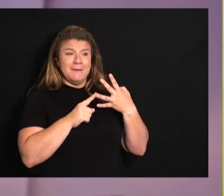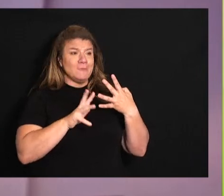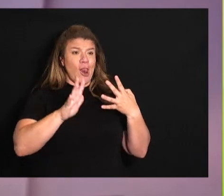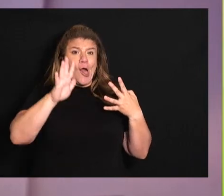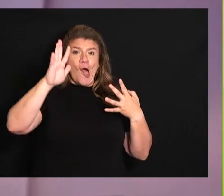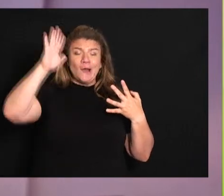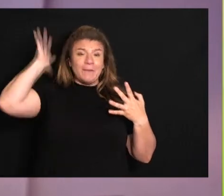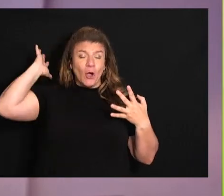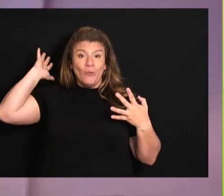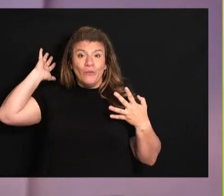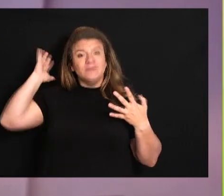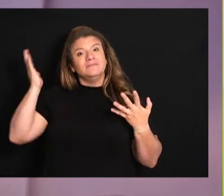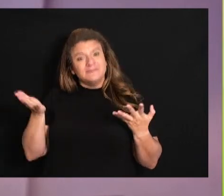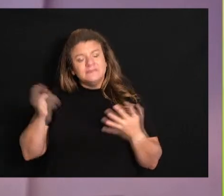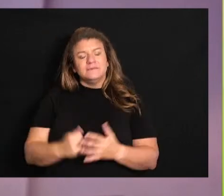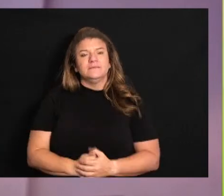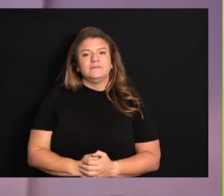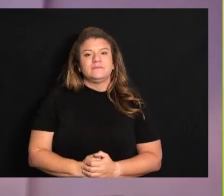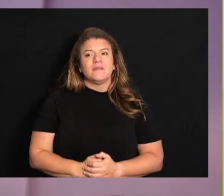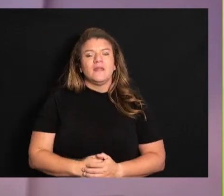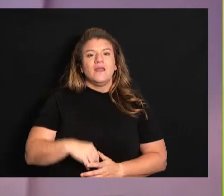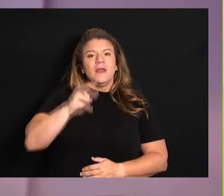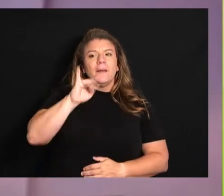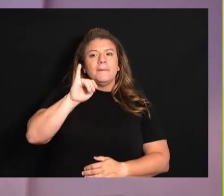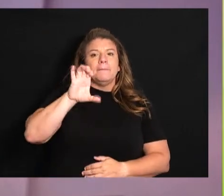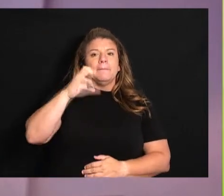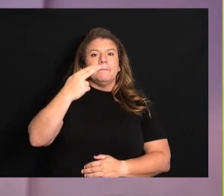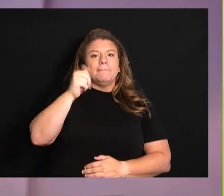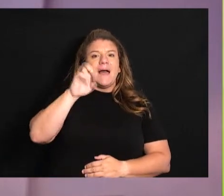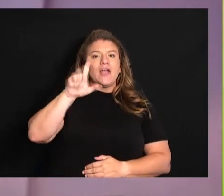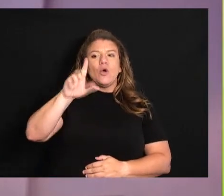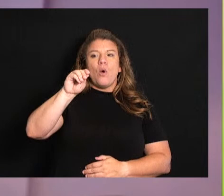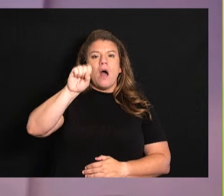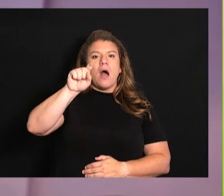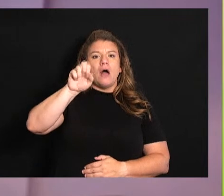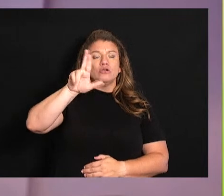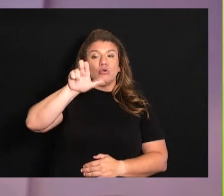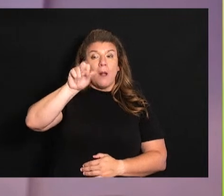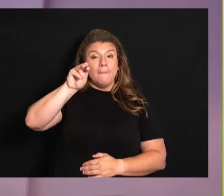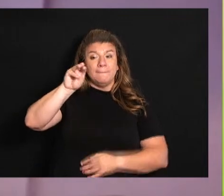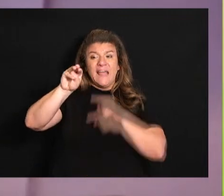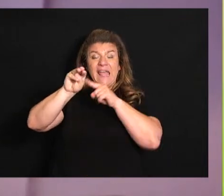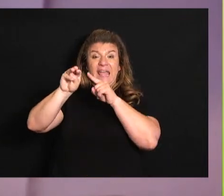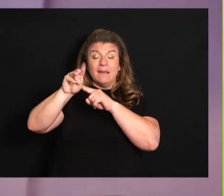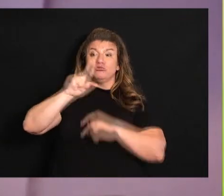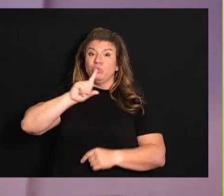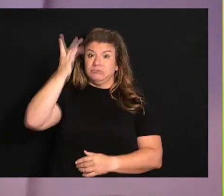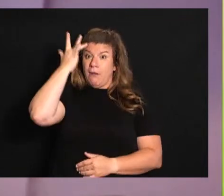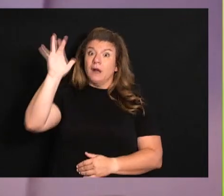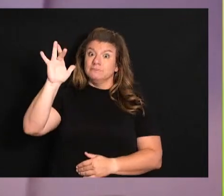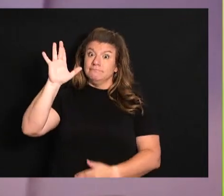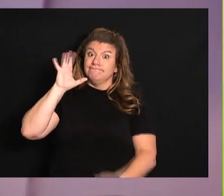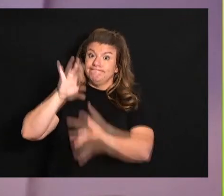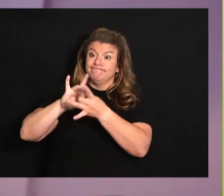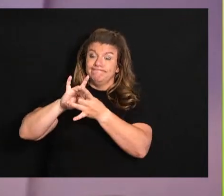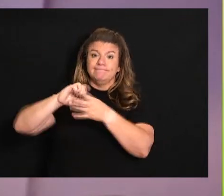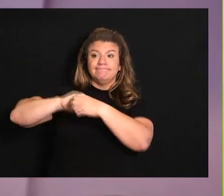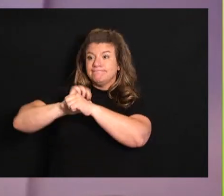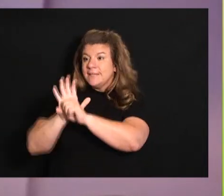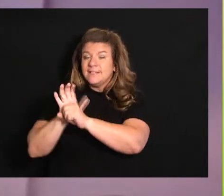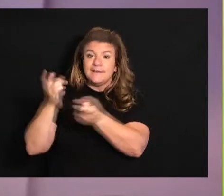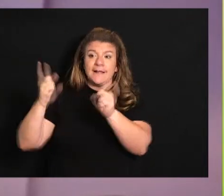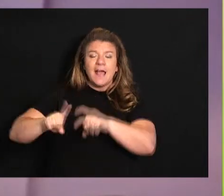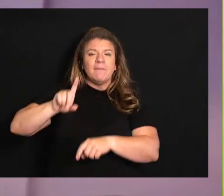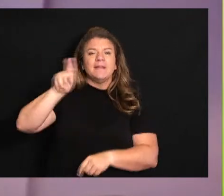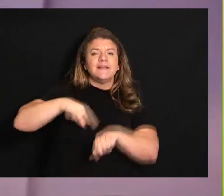ago. Michael Osterholm, who's really very smart about this pandemic and is a national